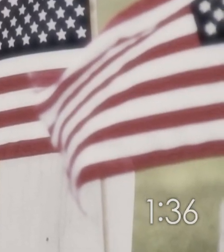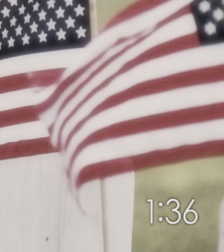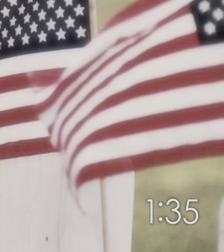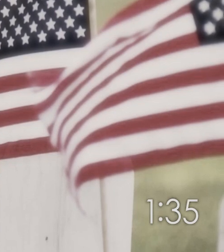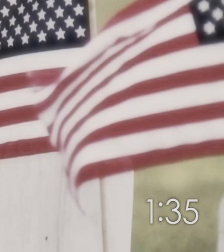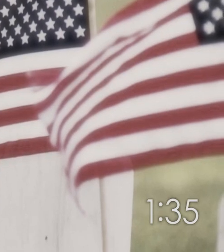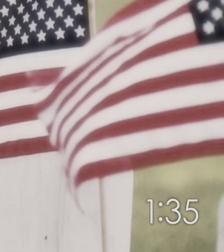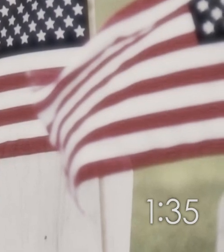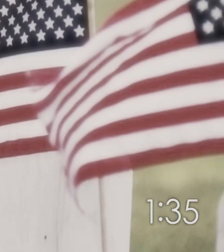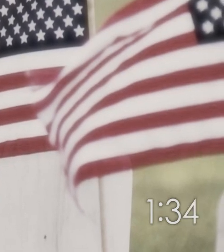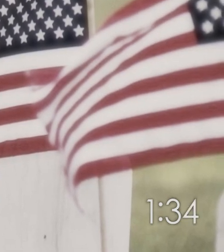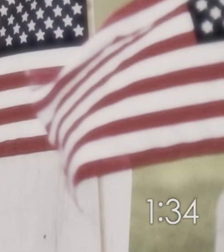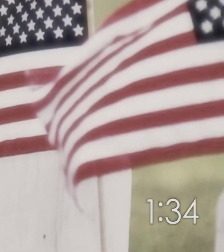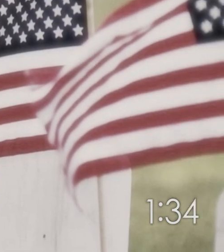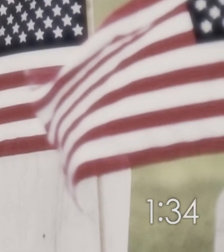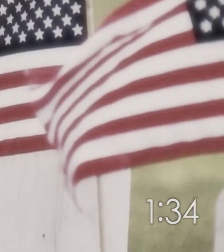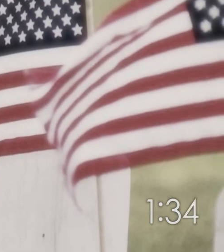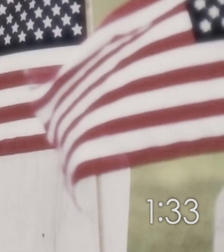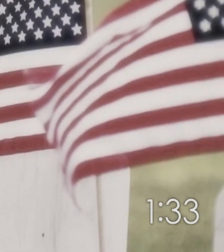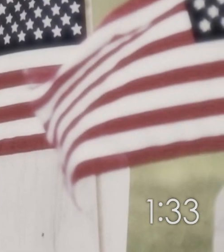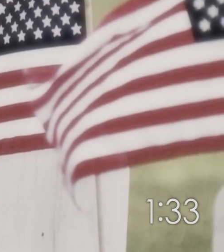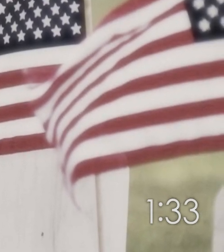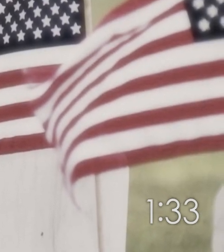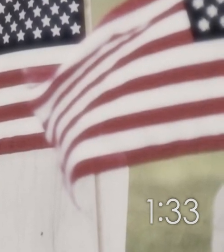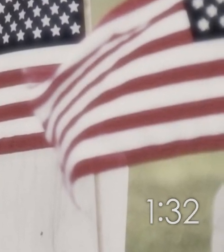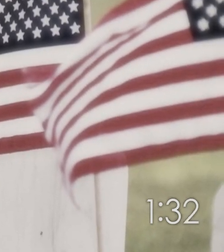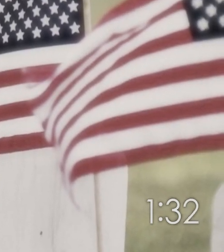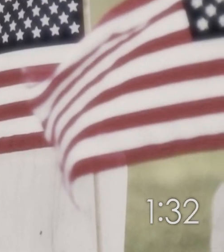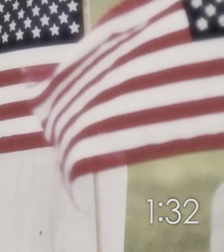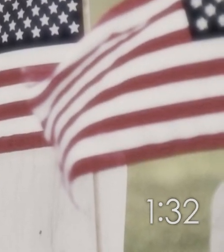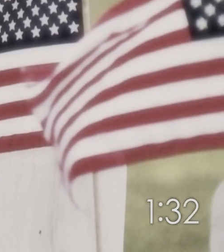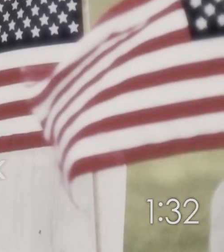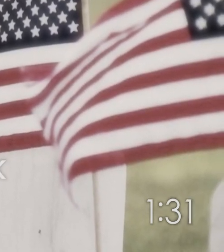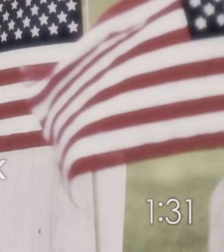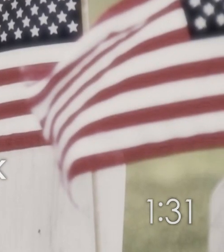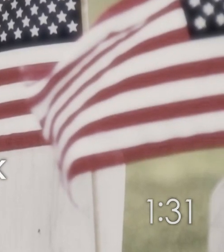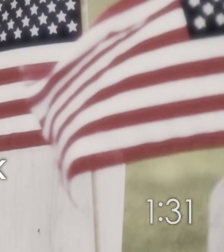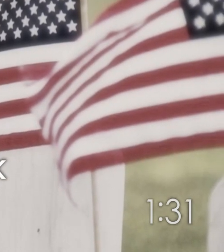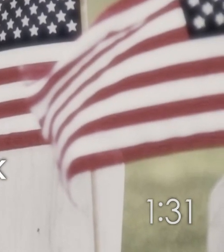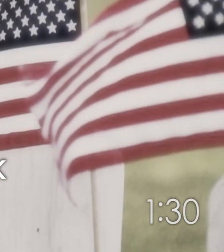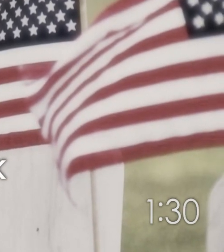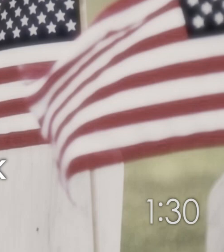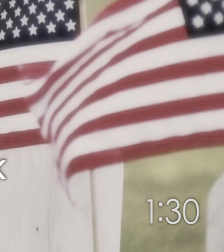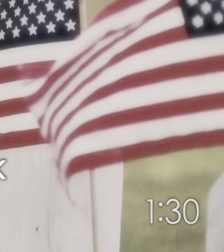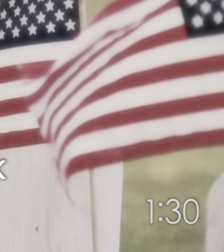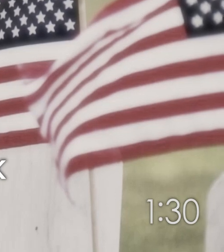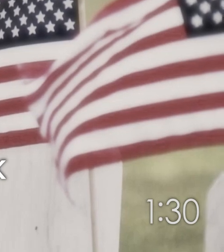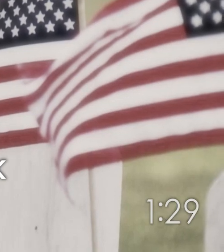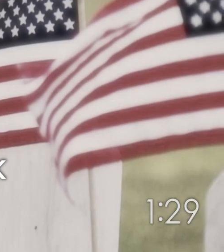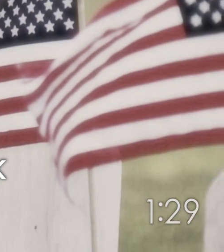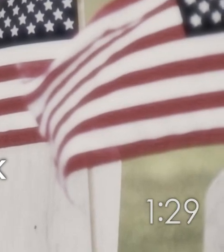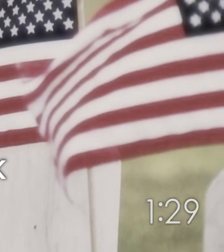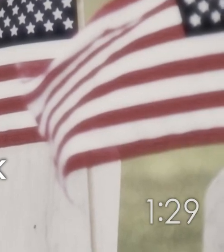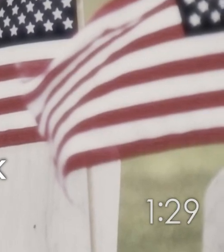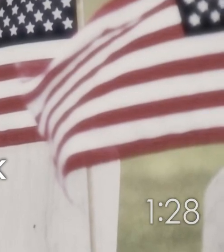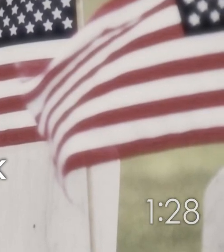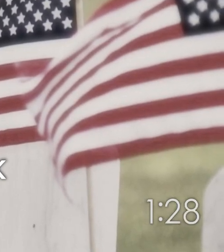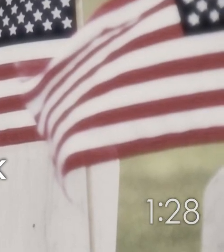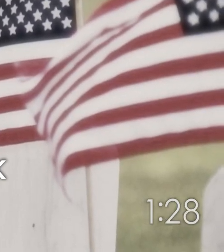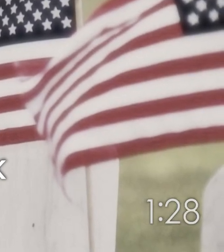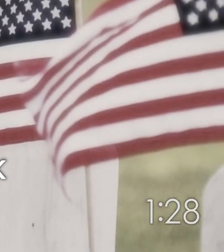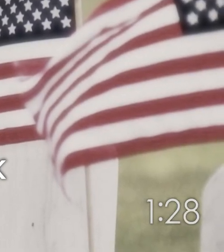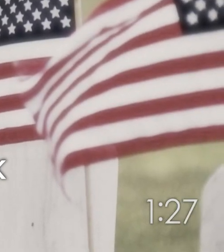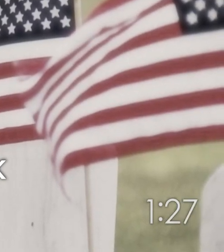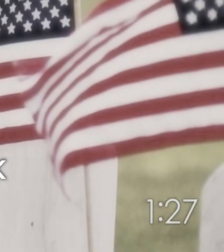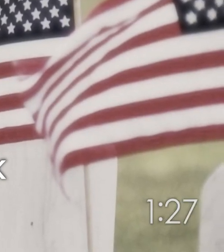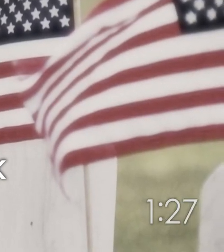Let's sing out, I am chosen together. I am chosen, not forsaken. I am who